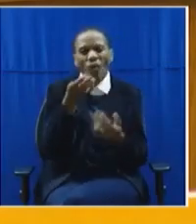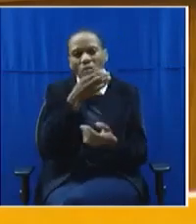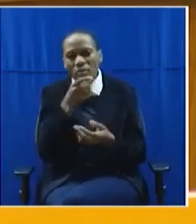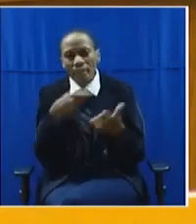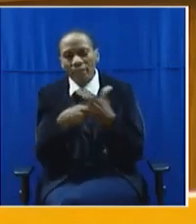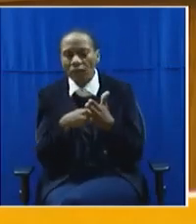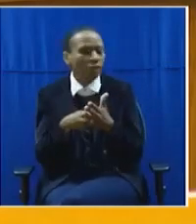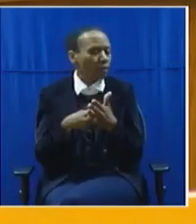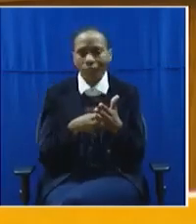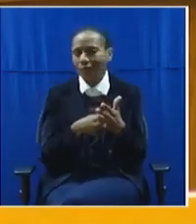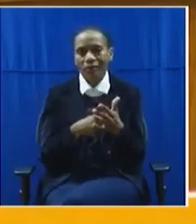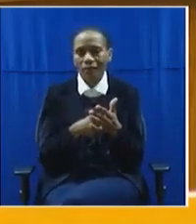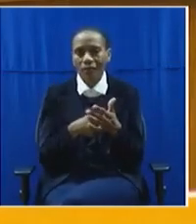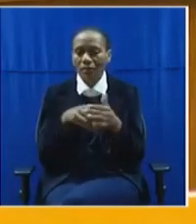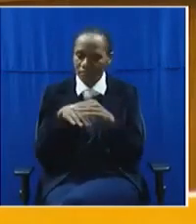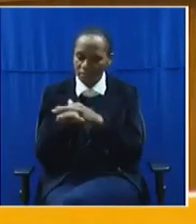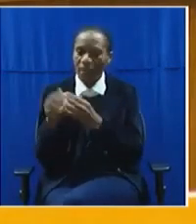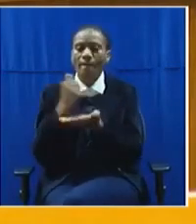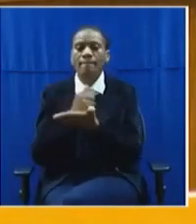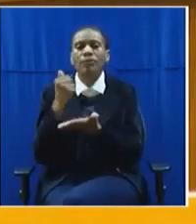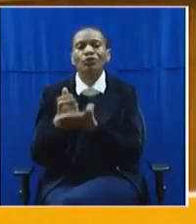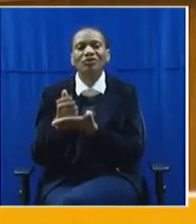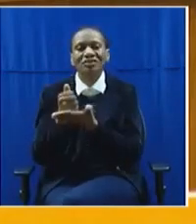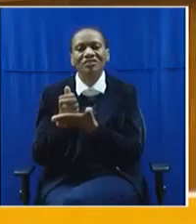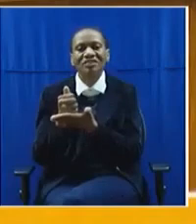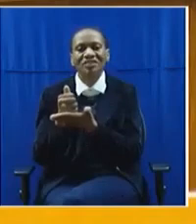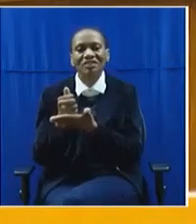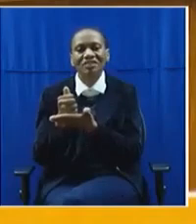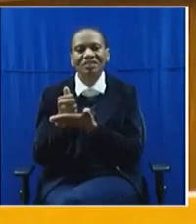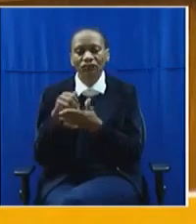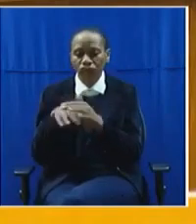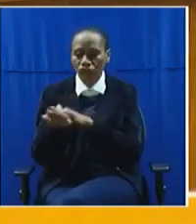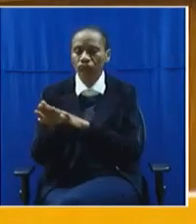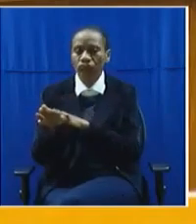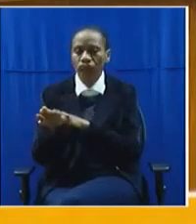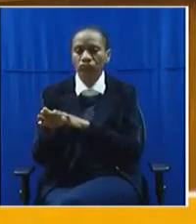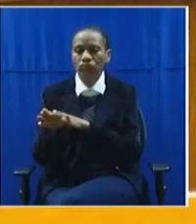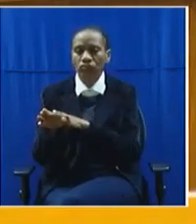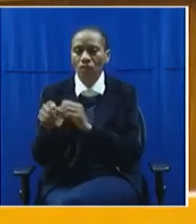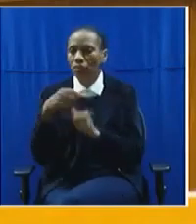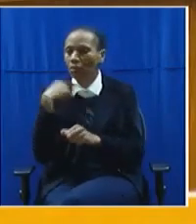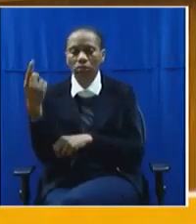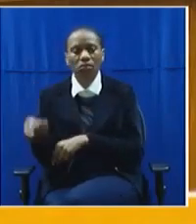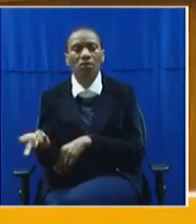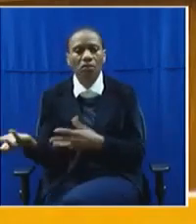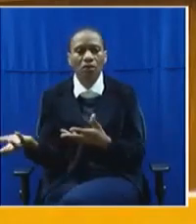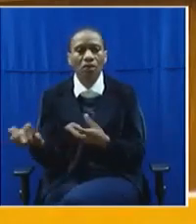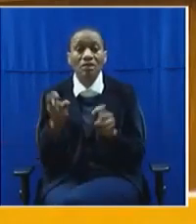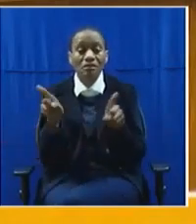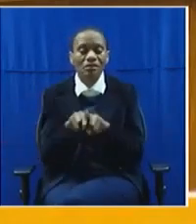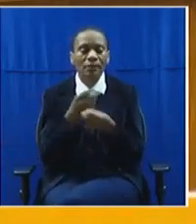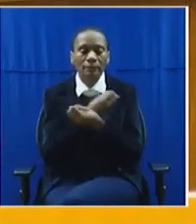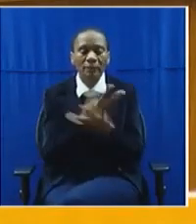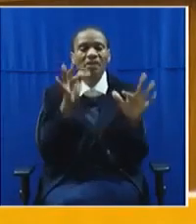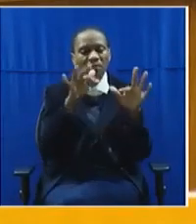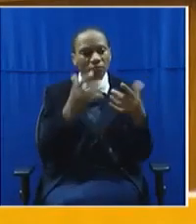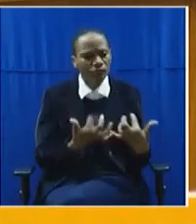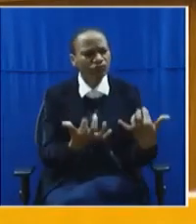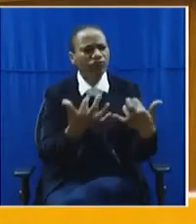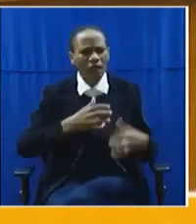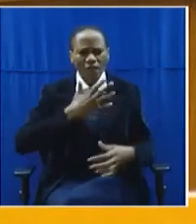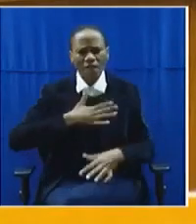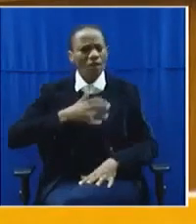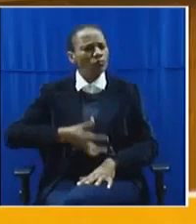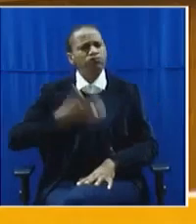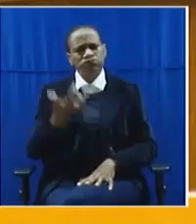parcel at what is perceived to be a safe space, a post office. Like many South Africans, I feel angry because